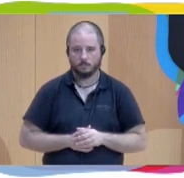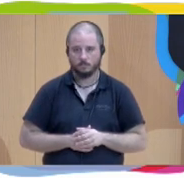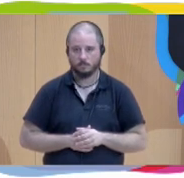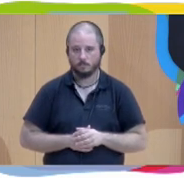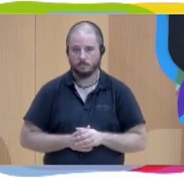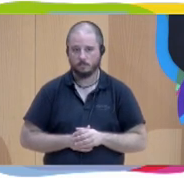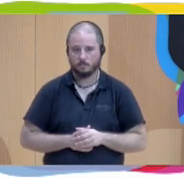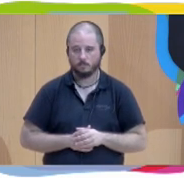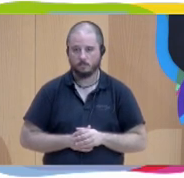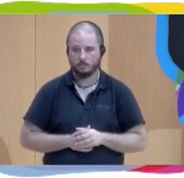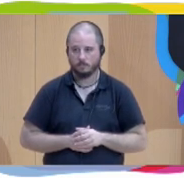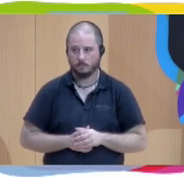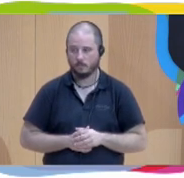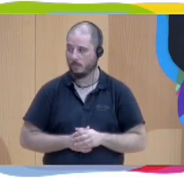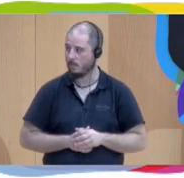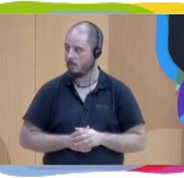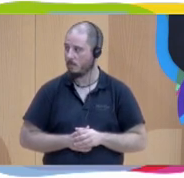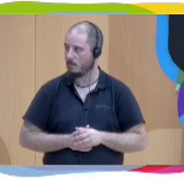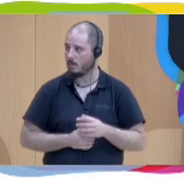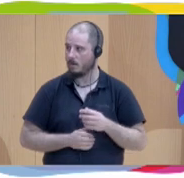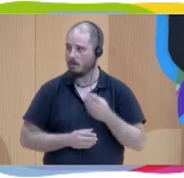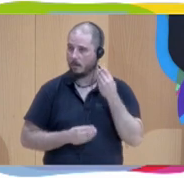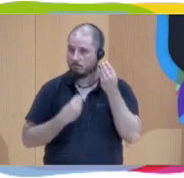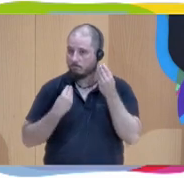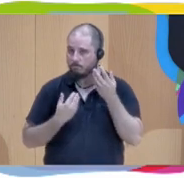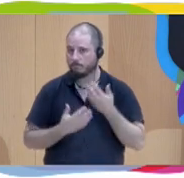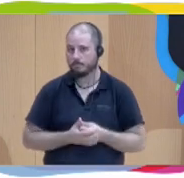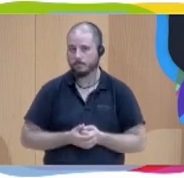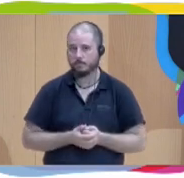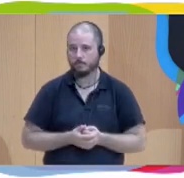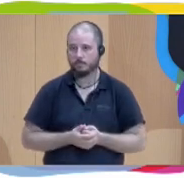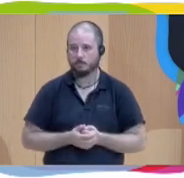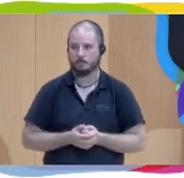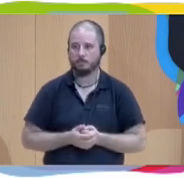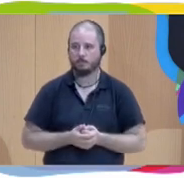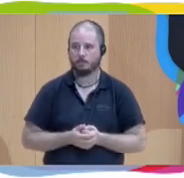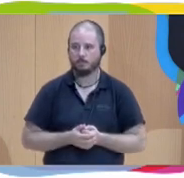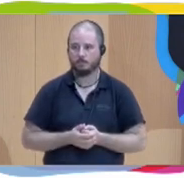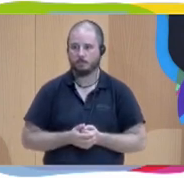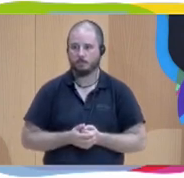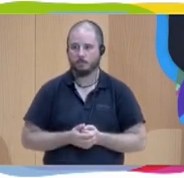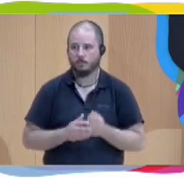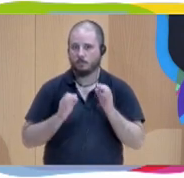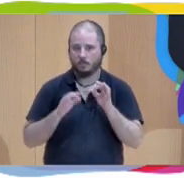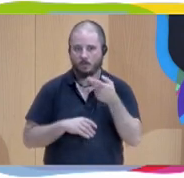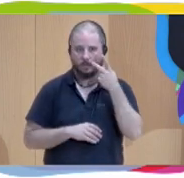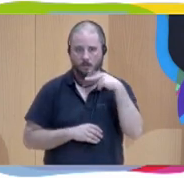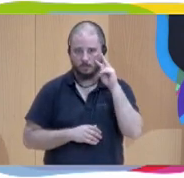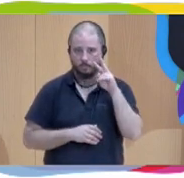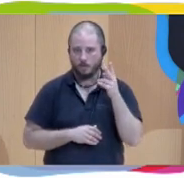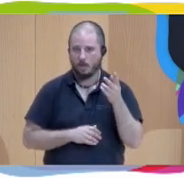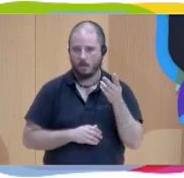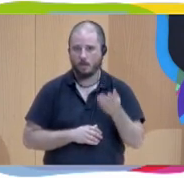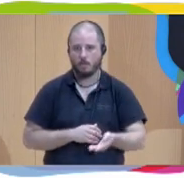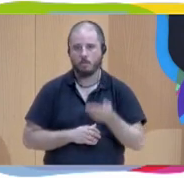I think this has been very important experience for us